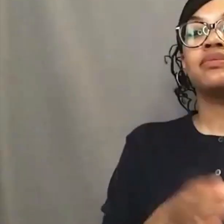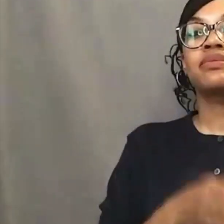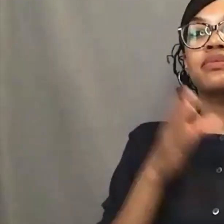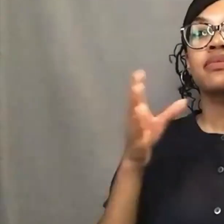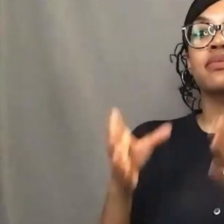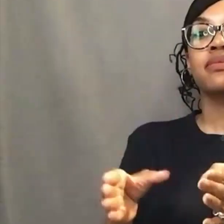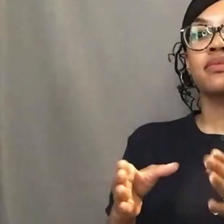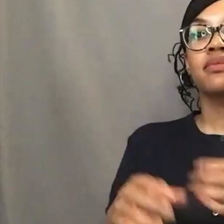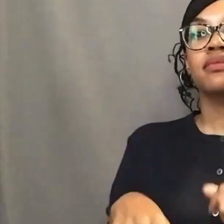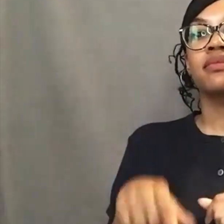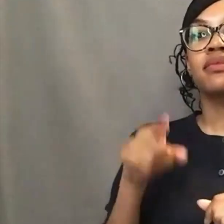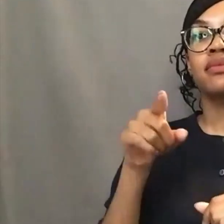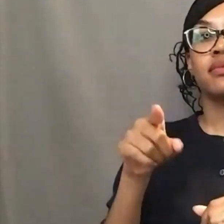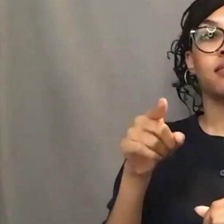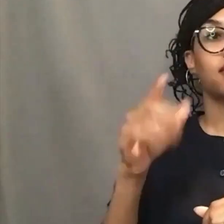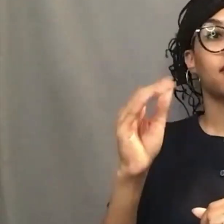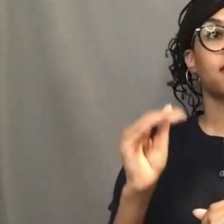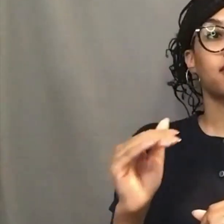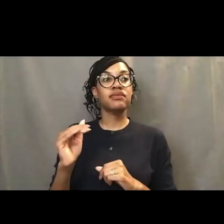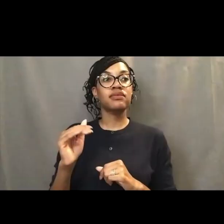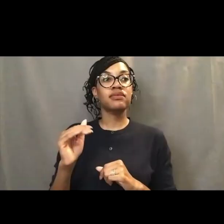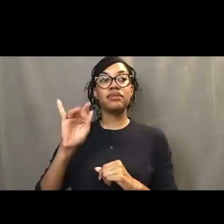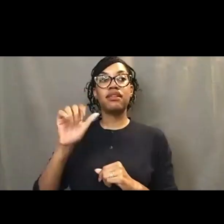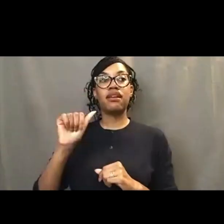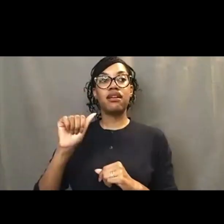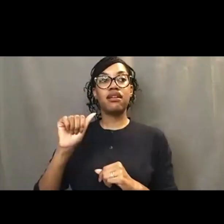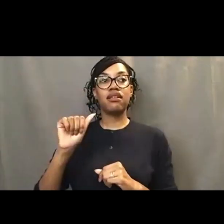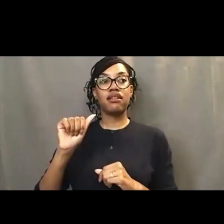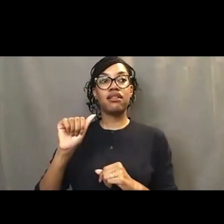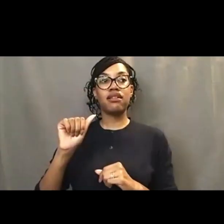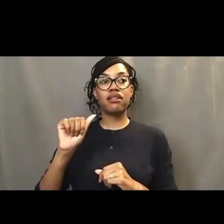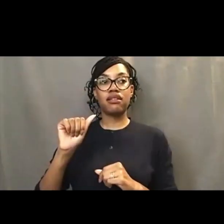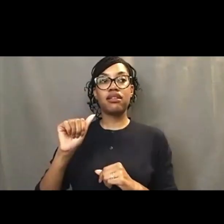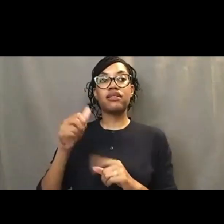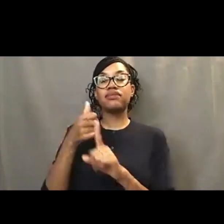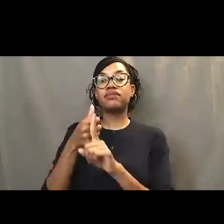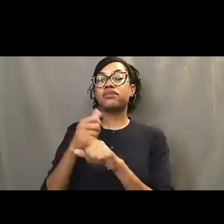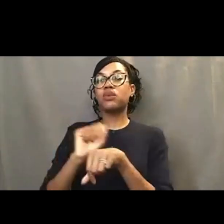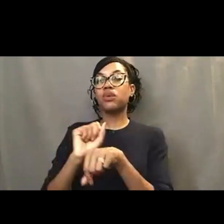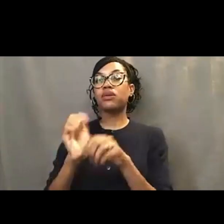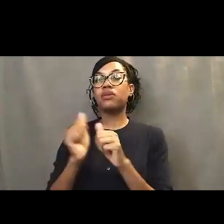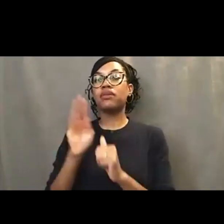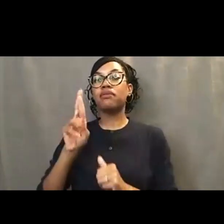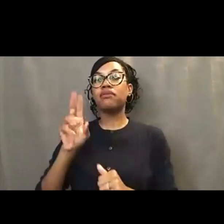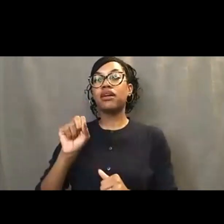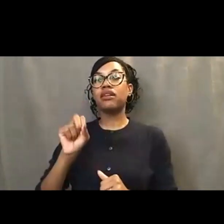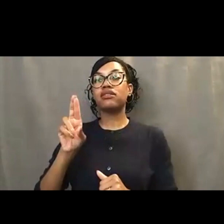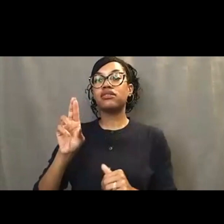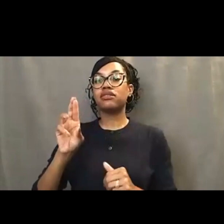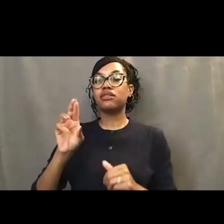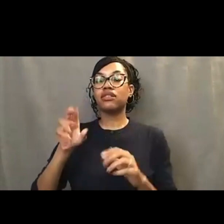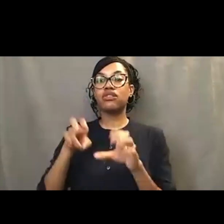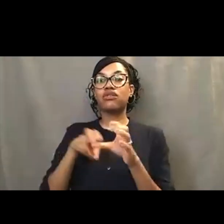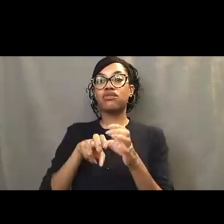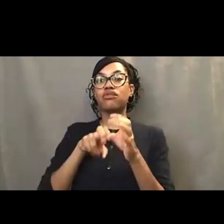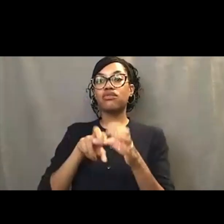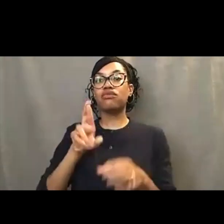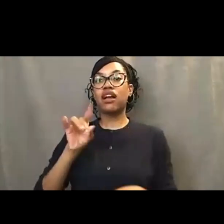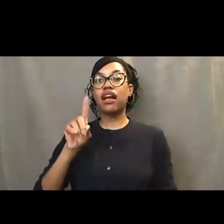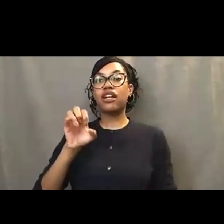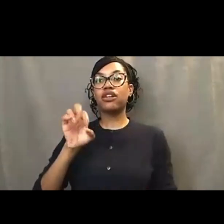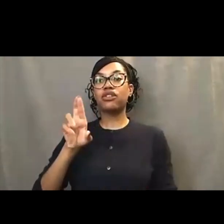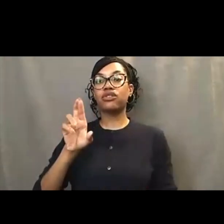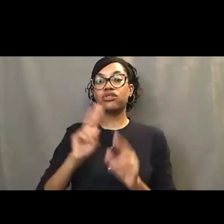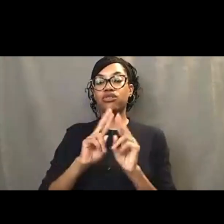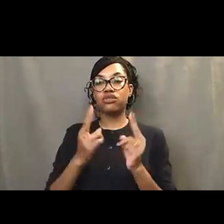LA Labor and Community Strategy Center and the Bus Riders Union. She was hired by United Teachers Los Angeles as